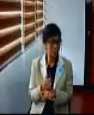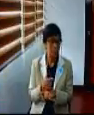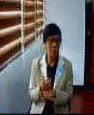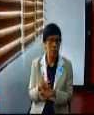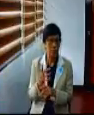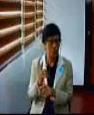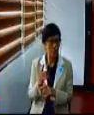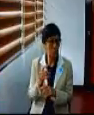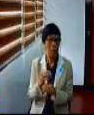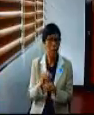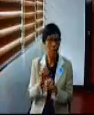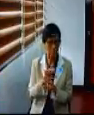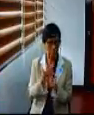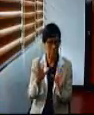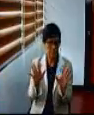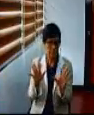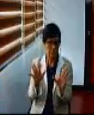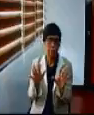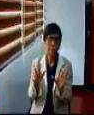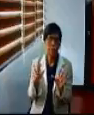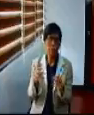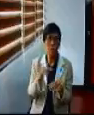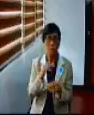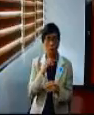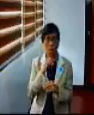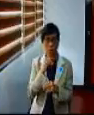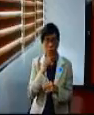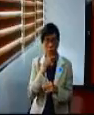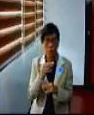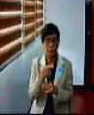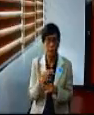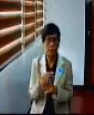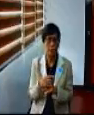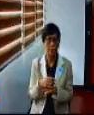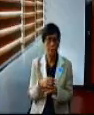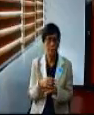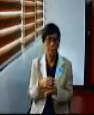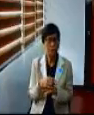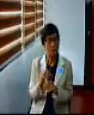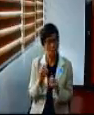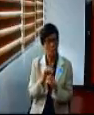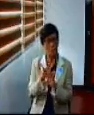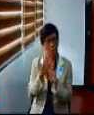clear elements. They are not exhaustive,